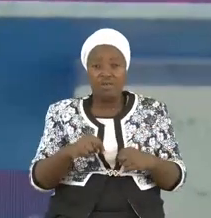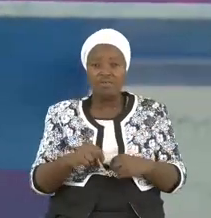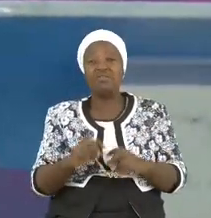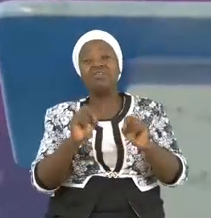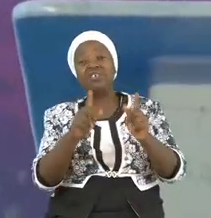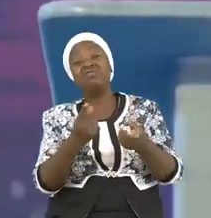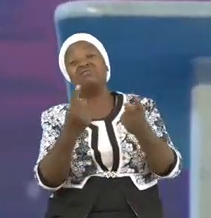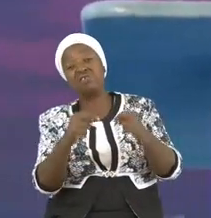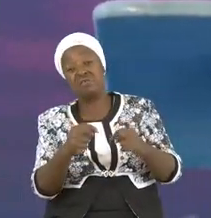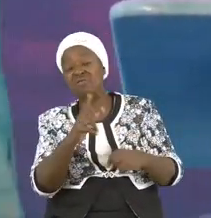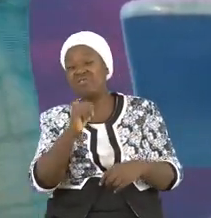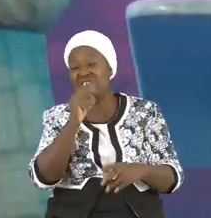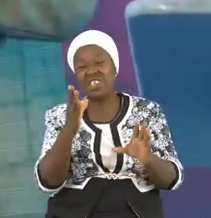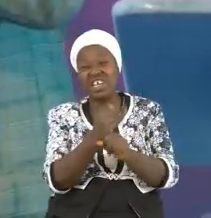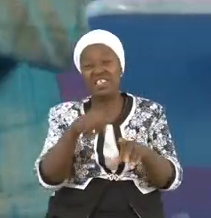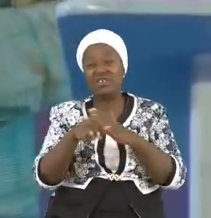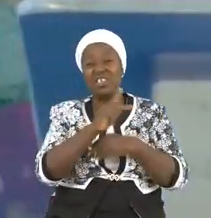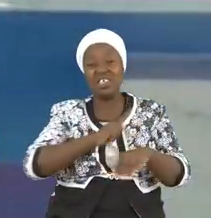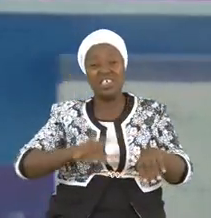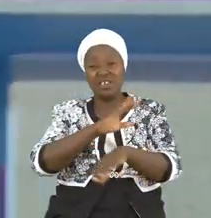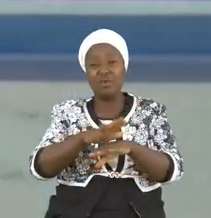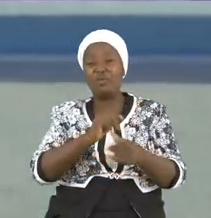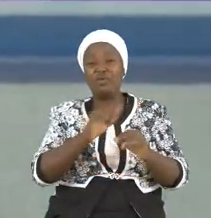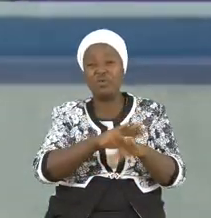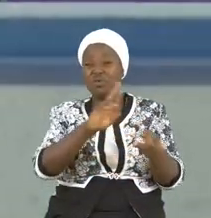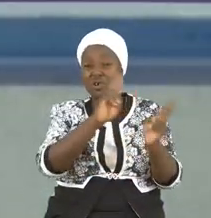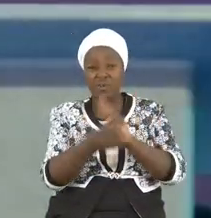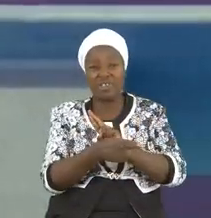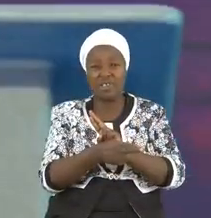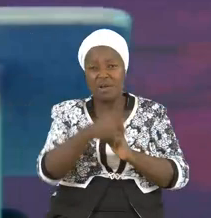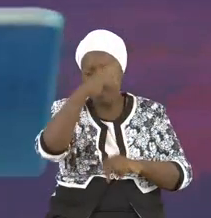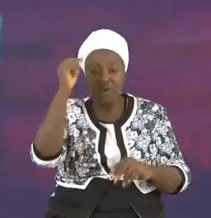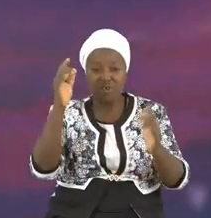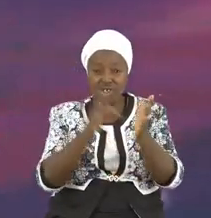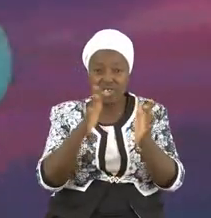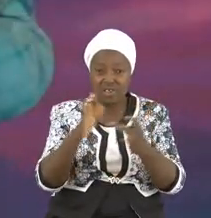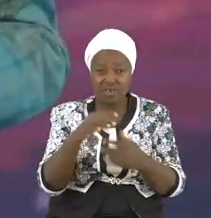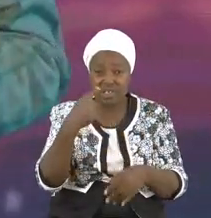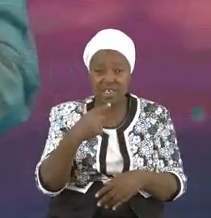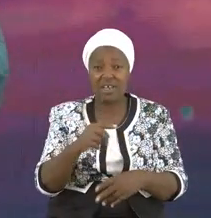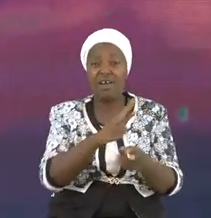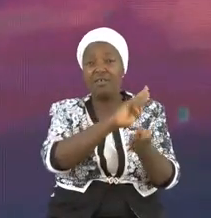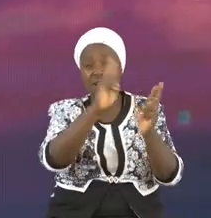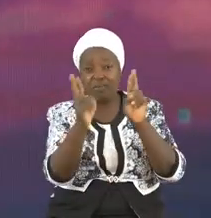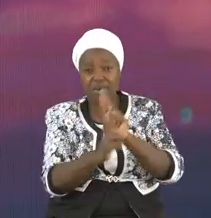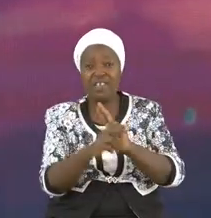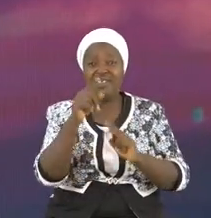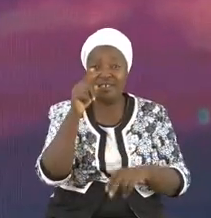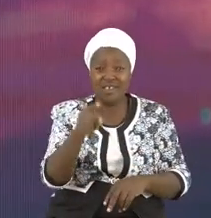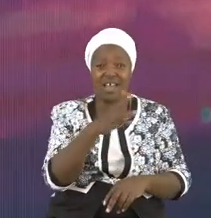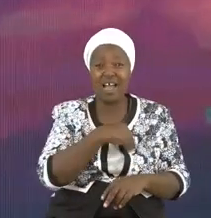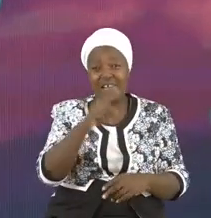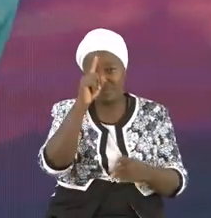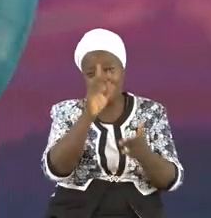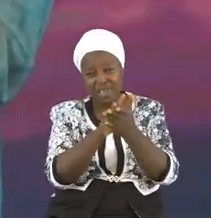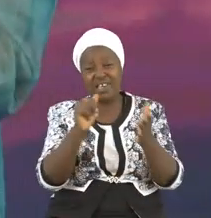the kingdom if you don't repent, because Jesus said, repent ye and believe the